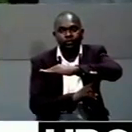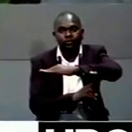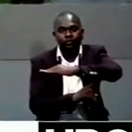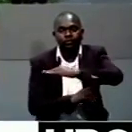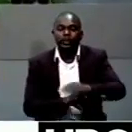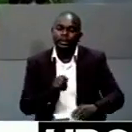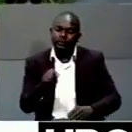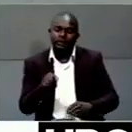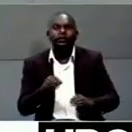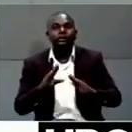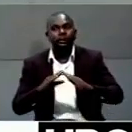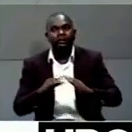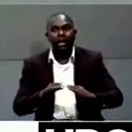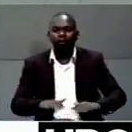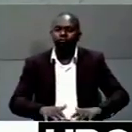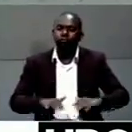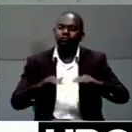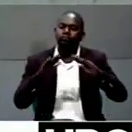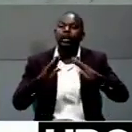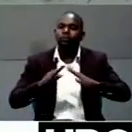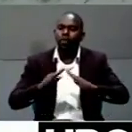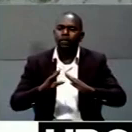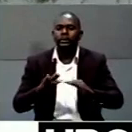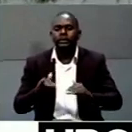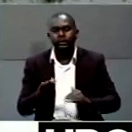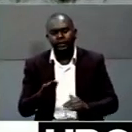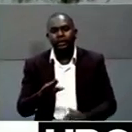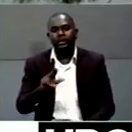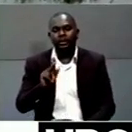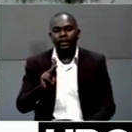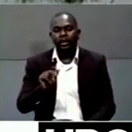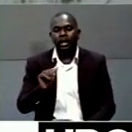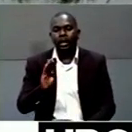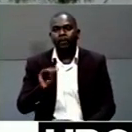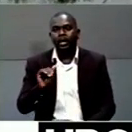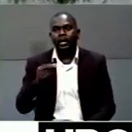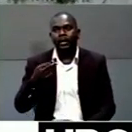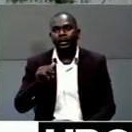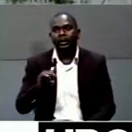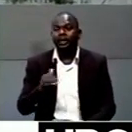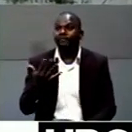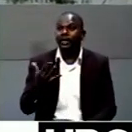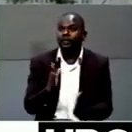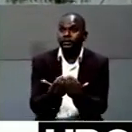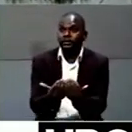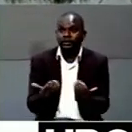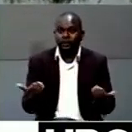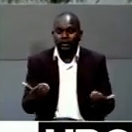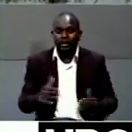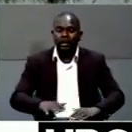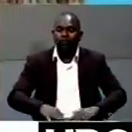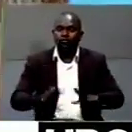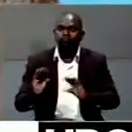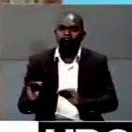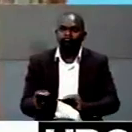This house, now submerged in water, belonged to one Jennifer Kavahenda and her five children until floods displaced